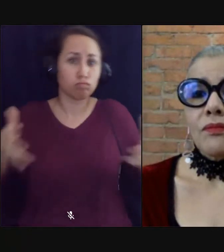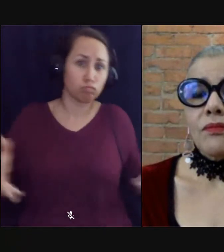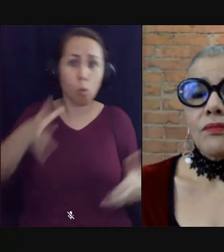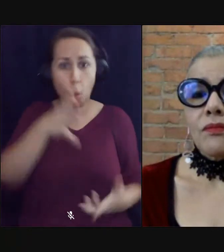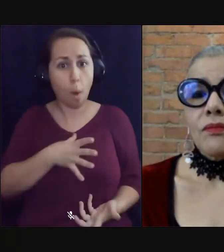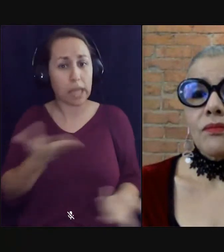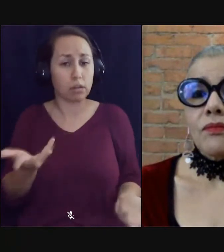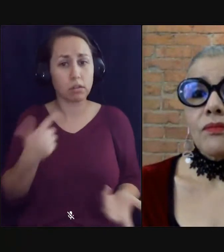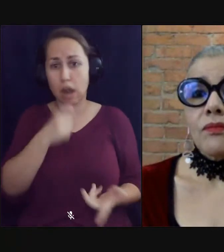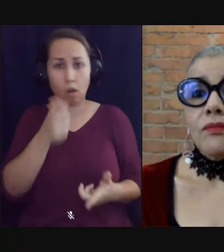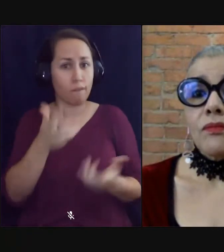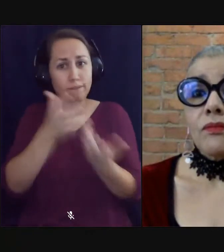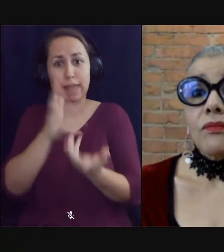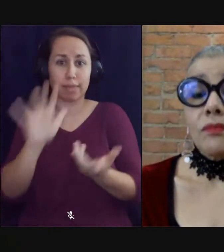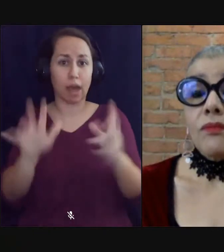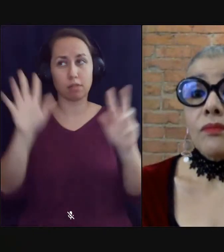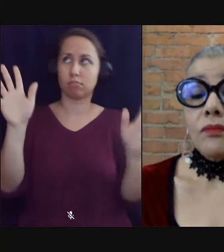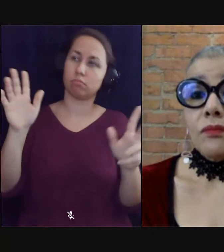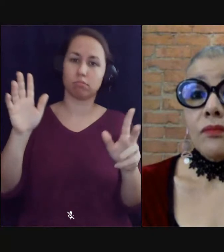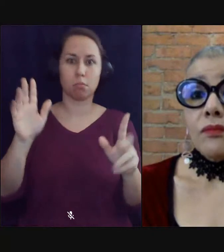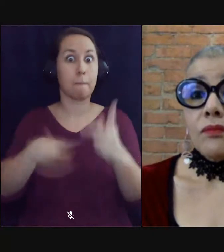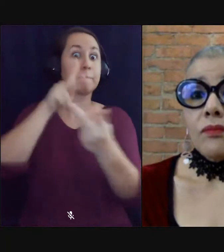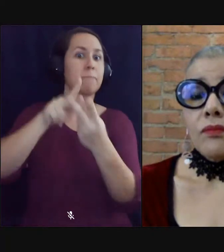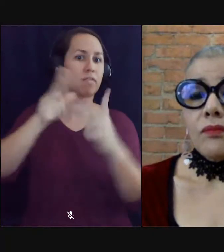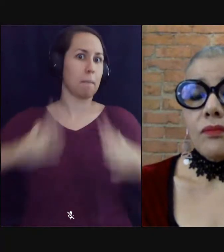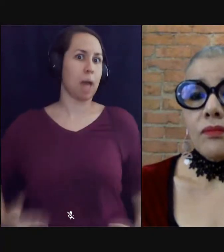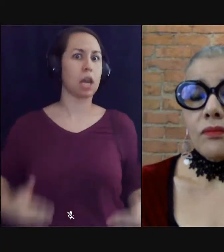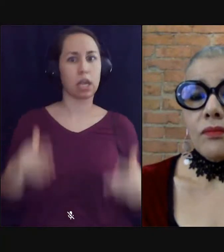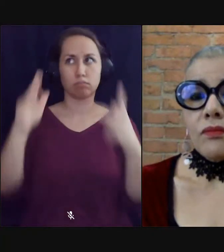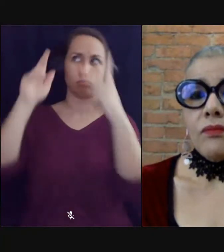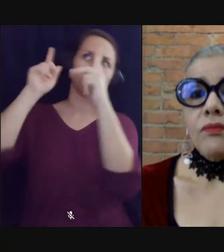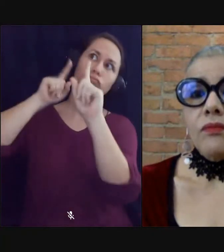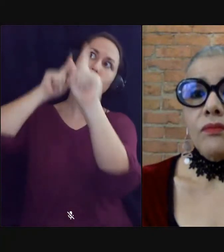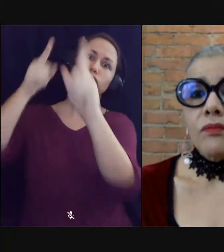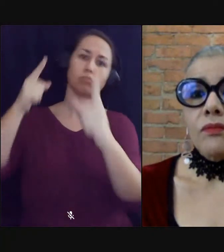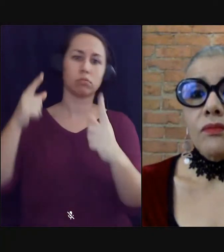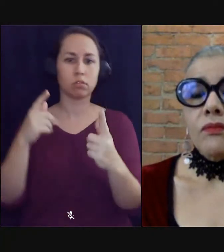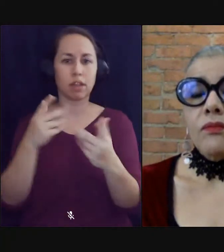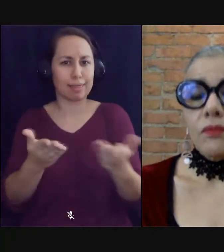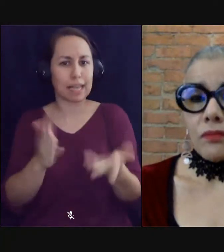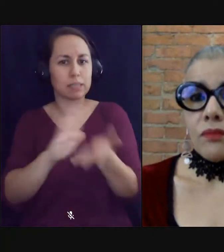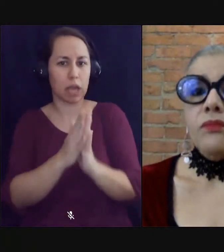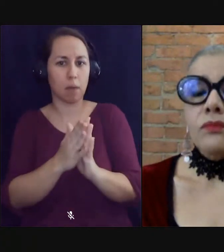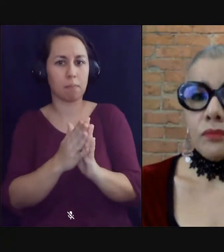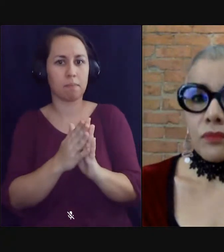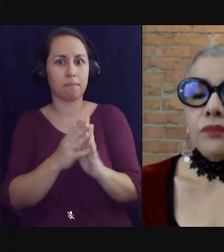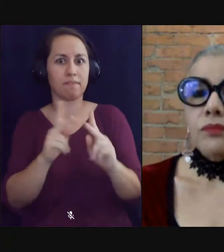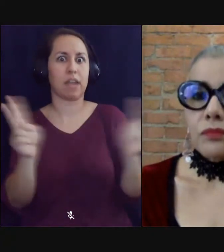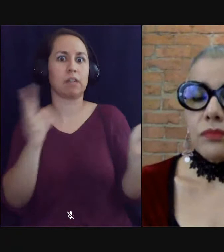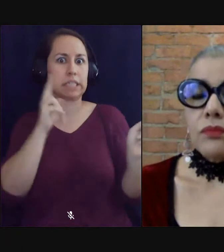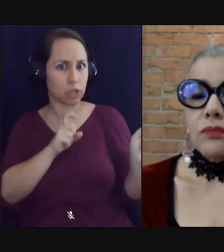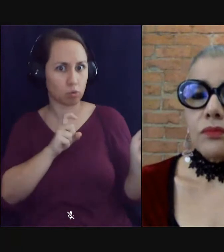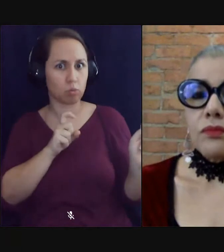the Aryan beauty ideal, things can get very vicious and very sexualized and very cruel.